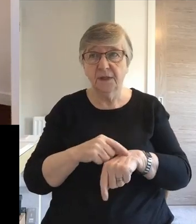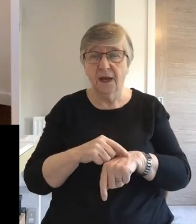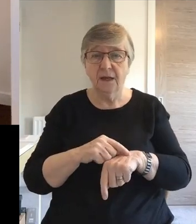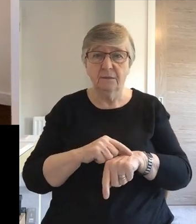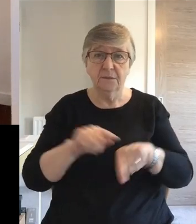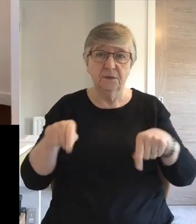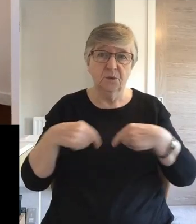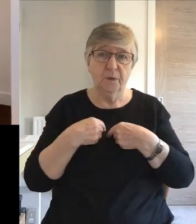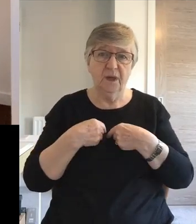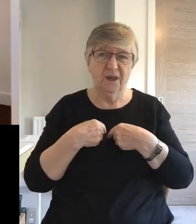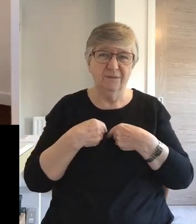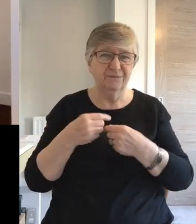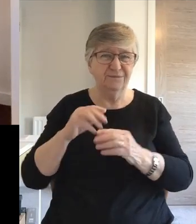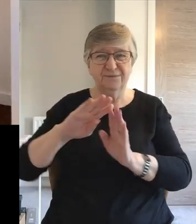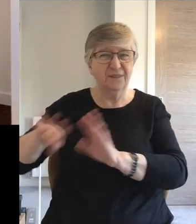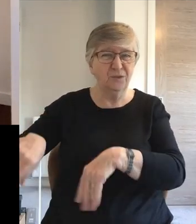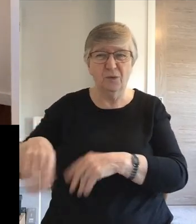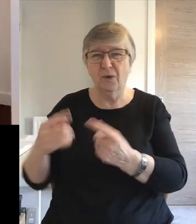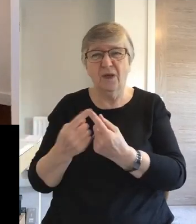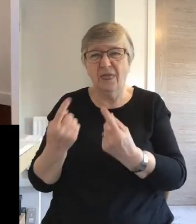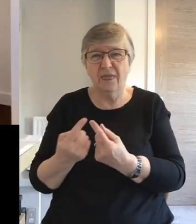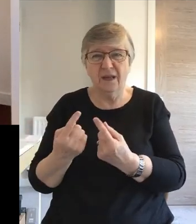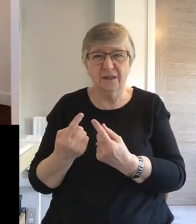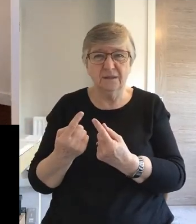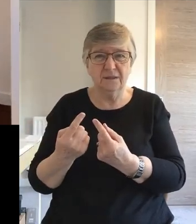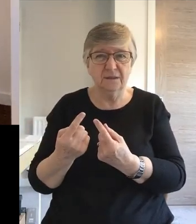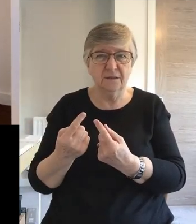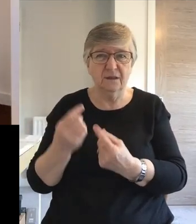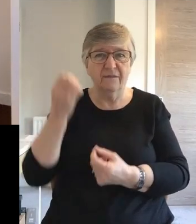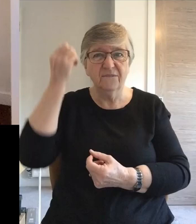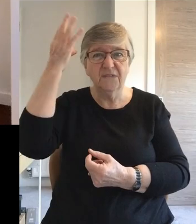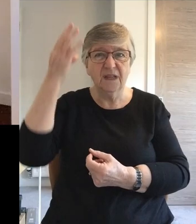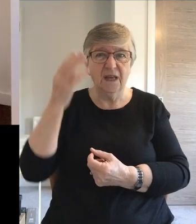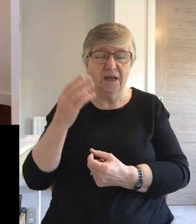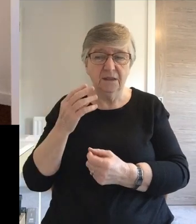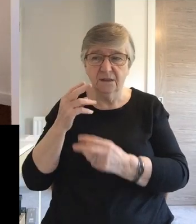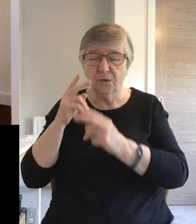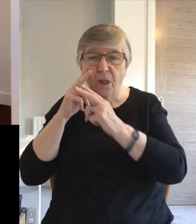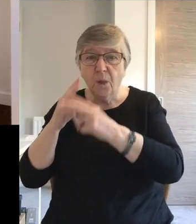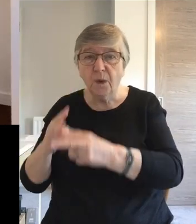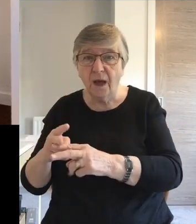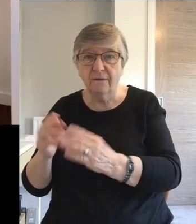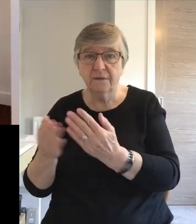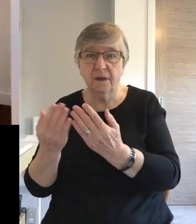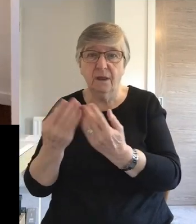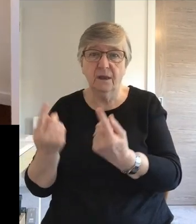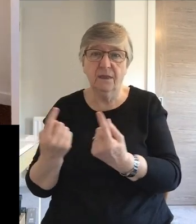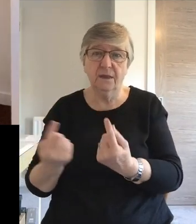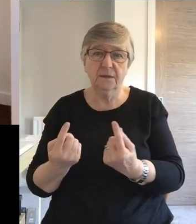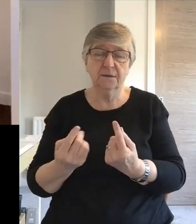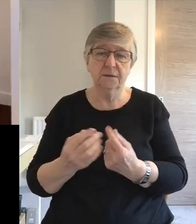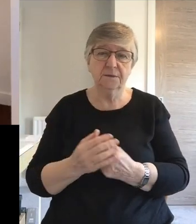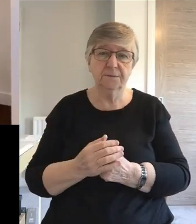Sometimes we let things slide, some things we neglect and forget to care for.